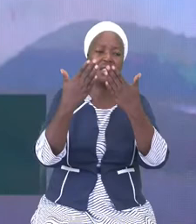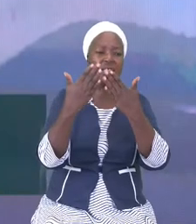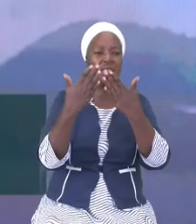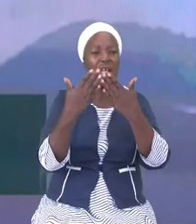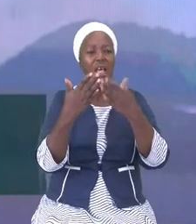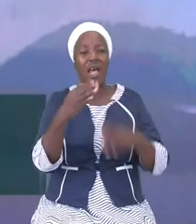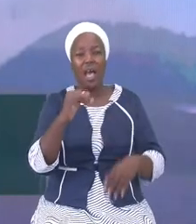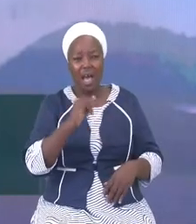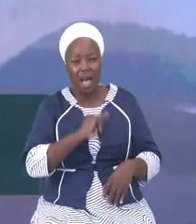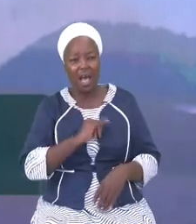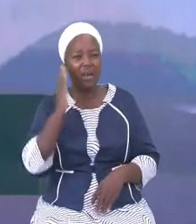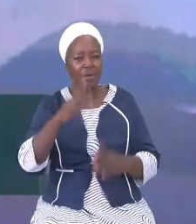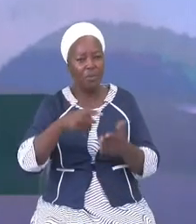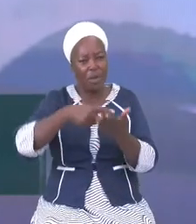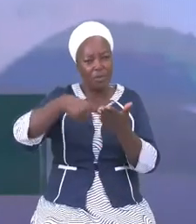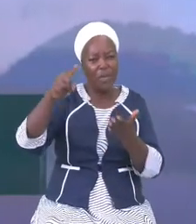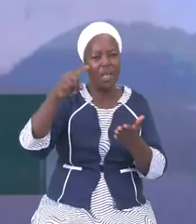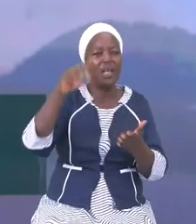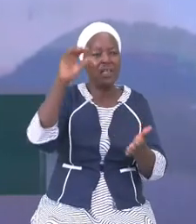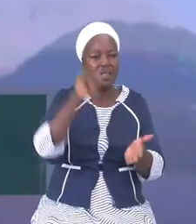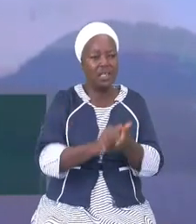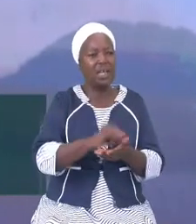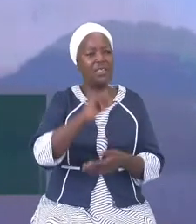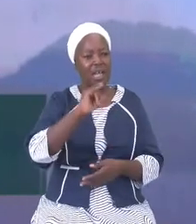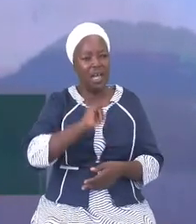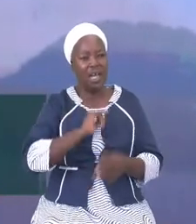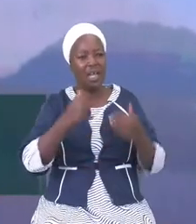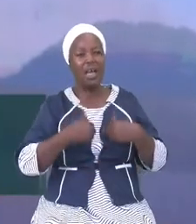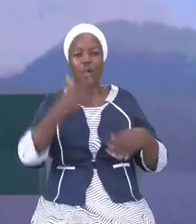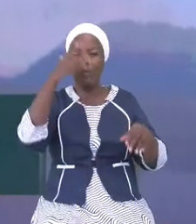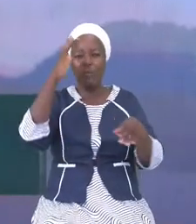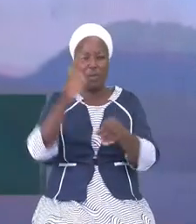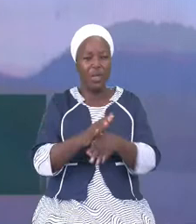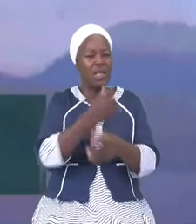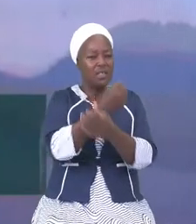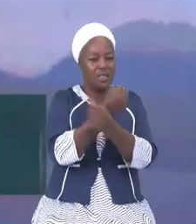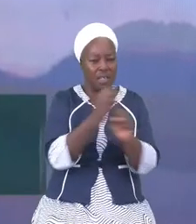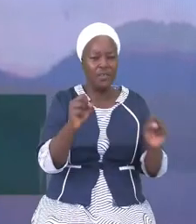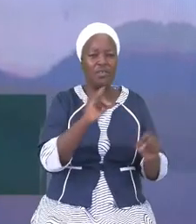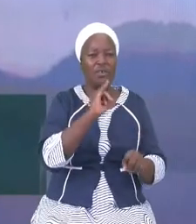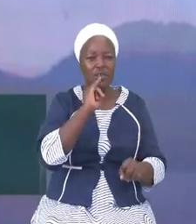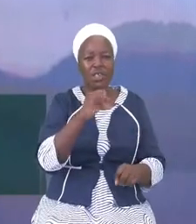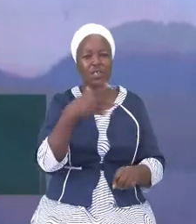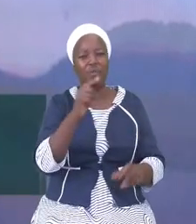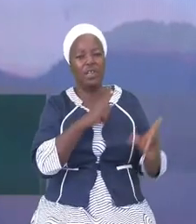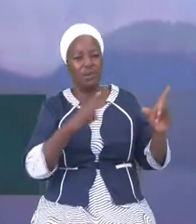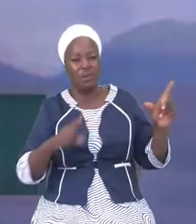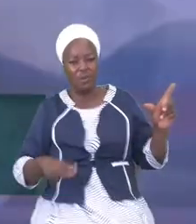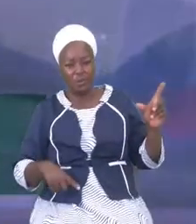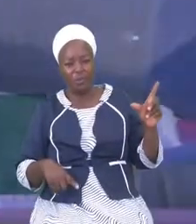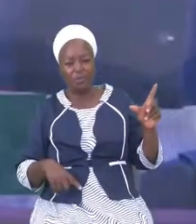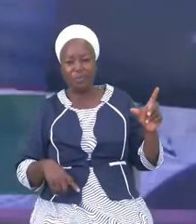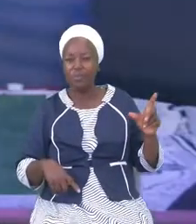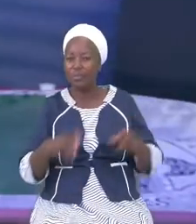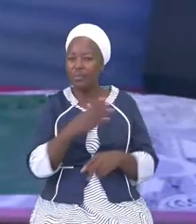pay that I have vowed. Salvation is of the Lord. And look at